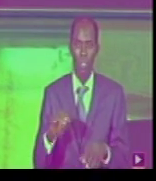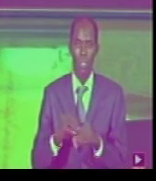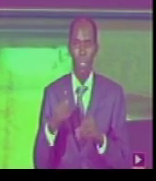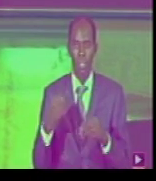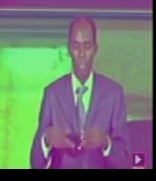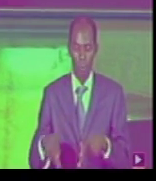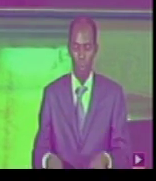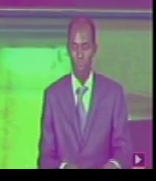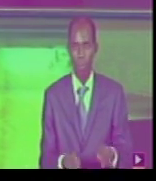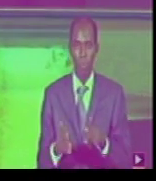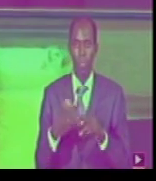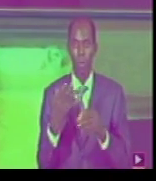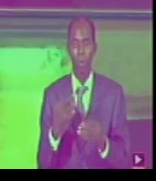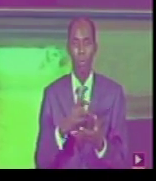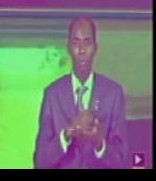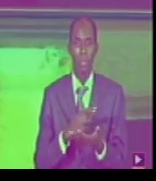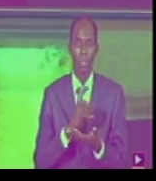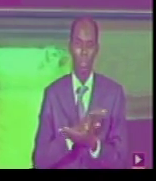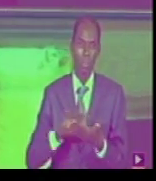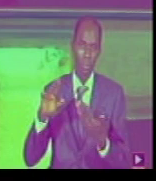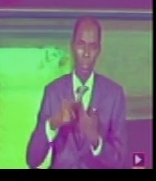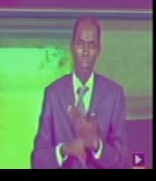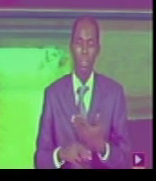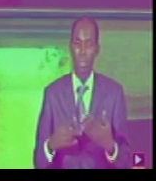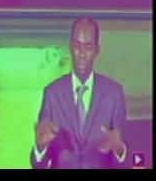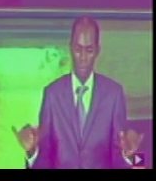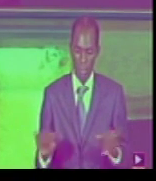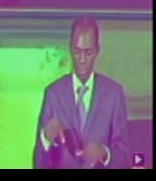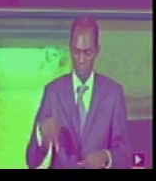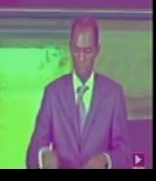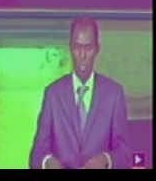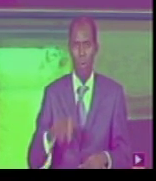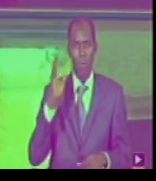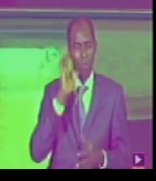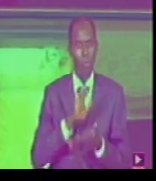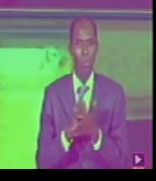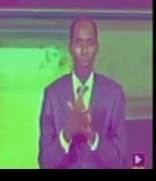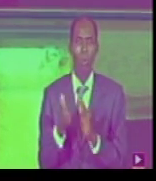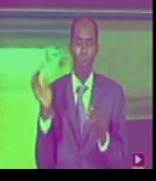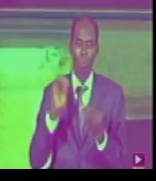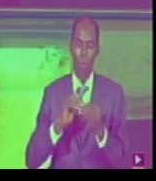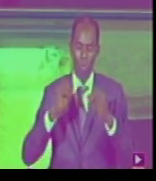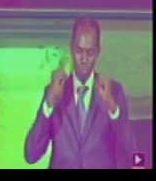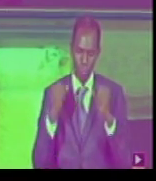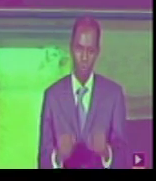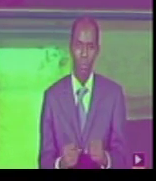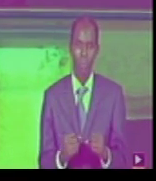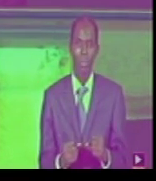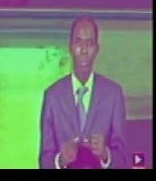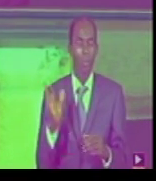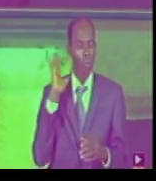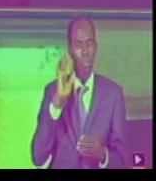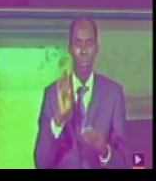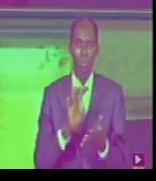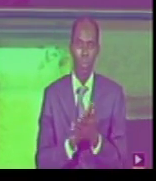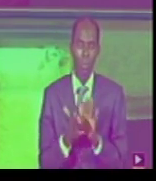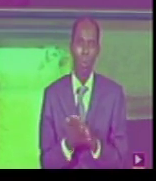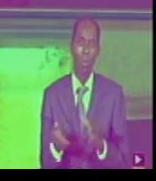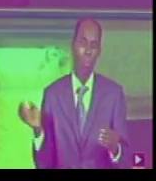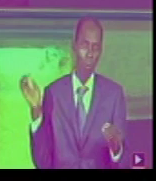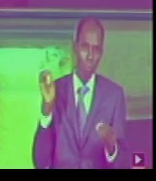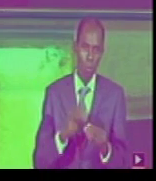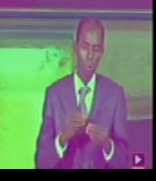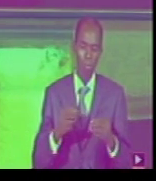of righteousness, the same feet is going to be stronger, it's going to be steadier, and it's going to